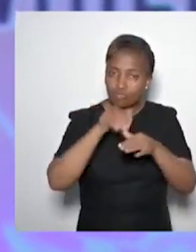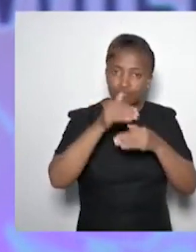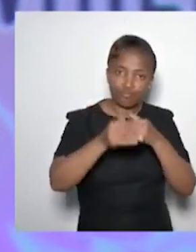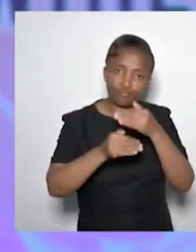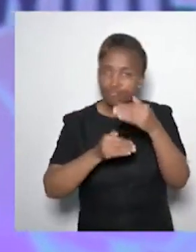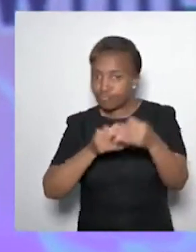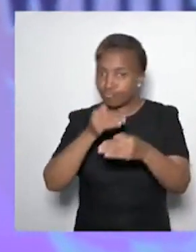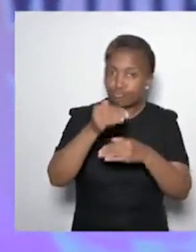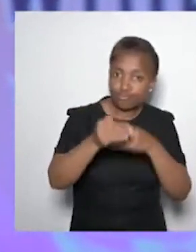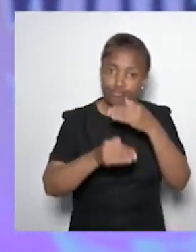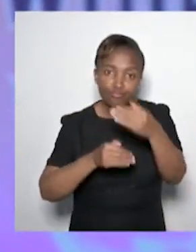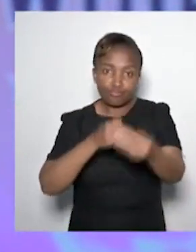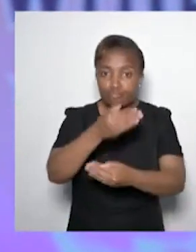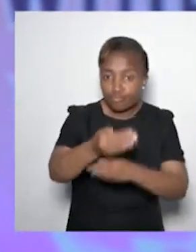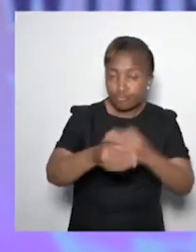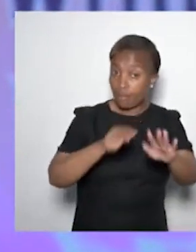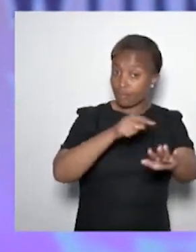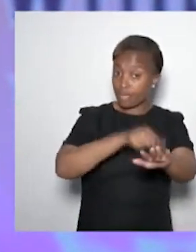time.